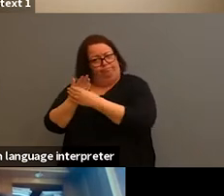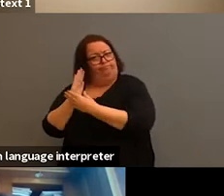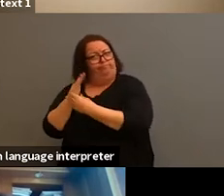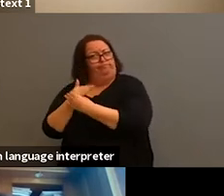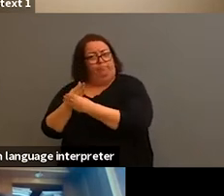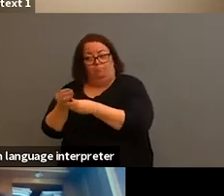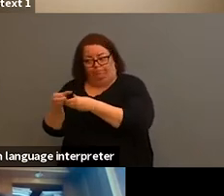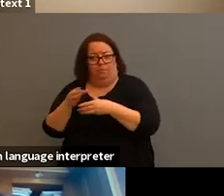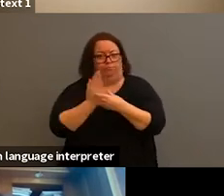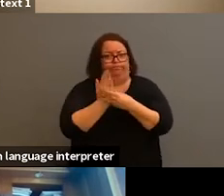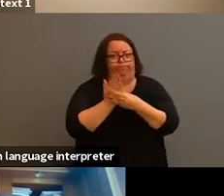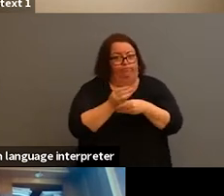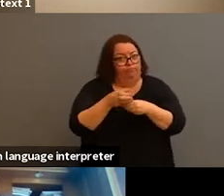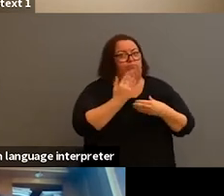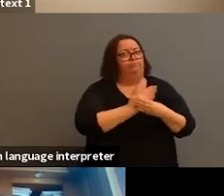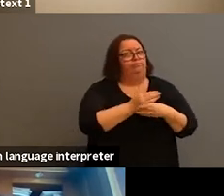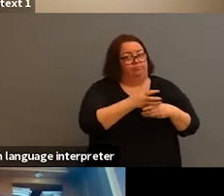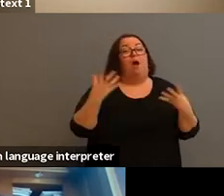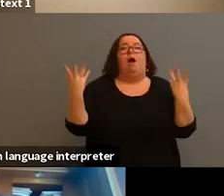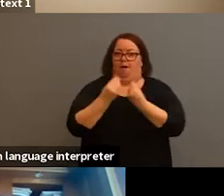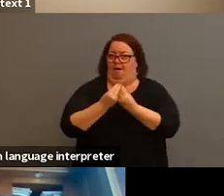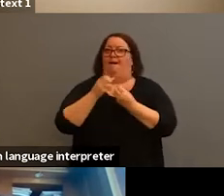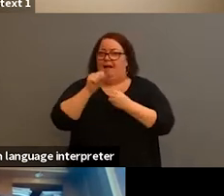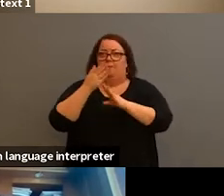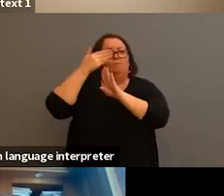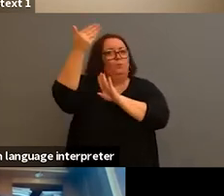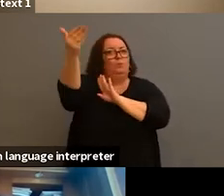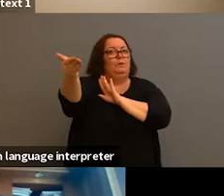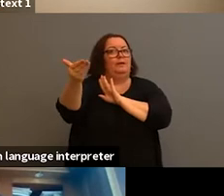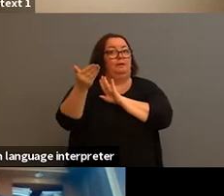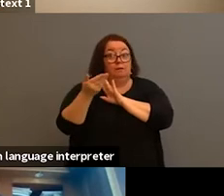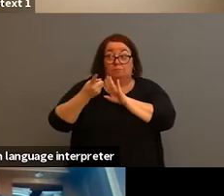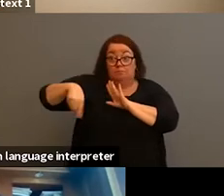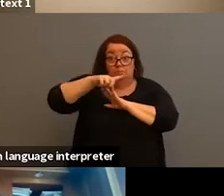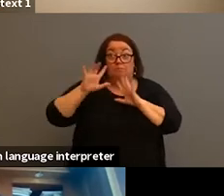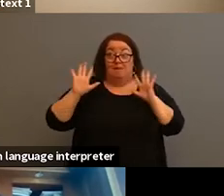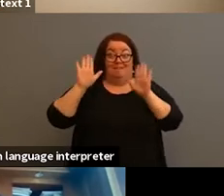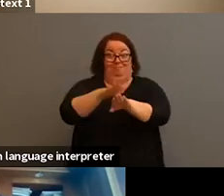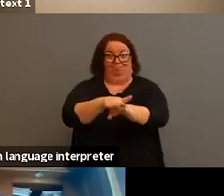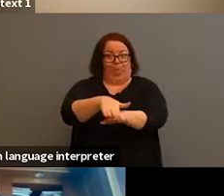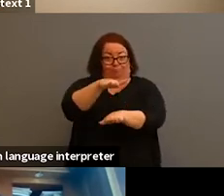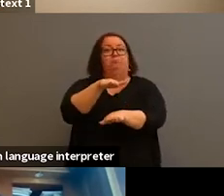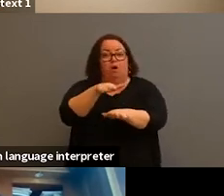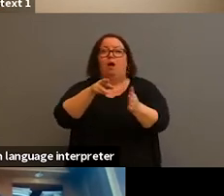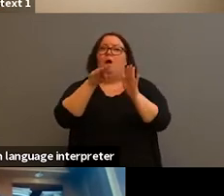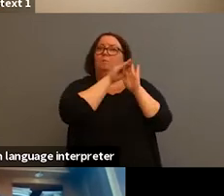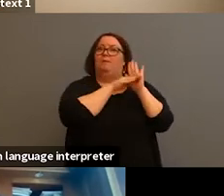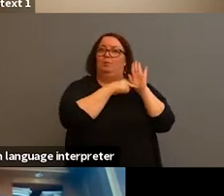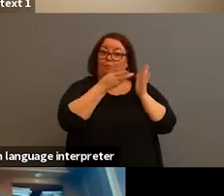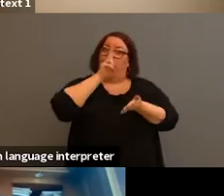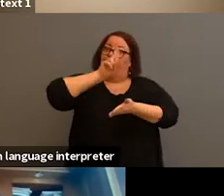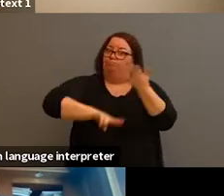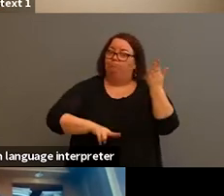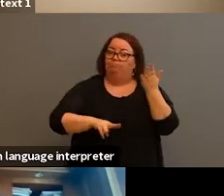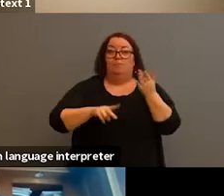declared and decided, it was also under the theme that a sustainable development of the world also needs